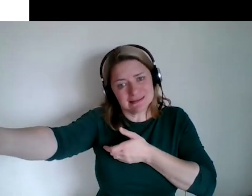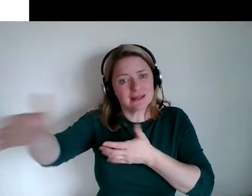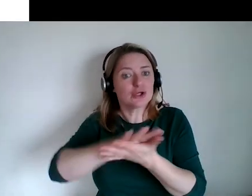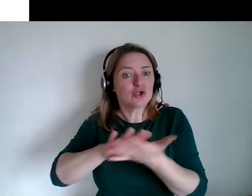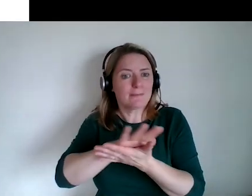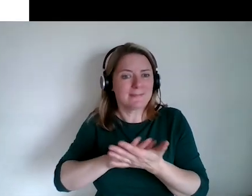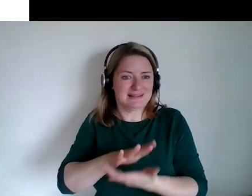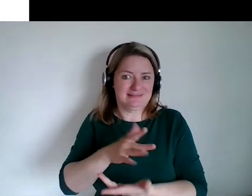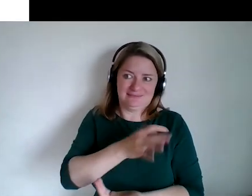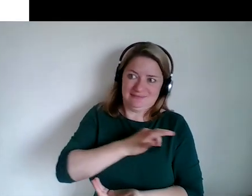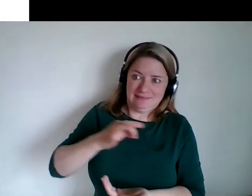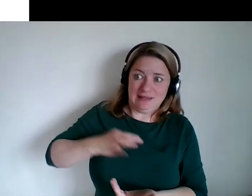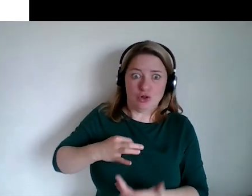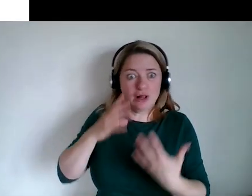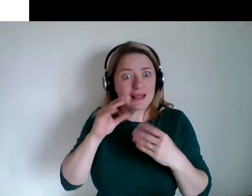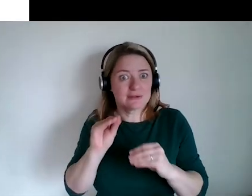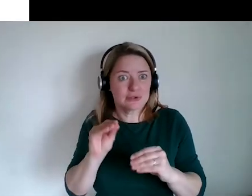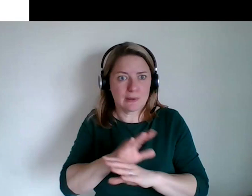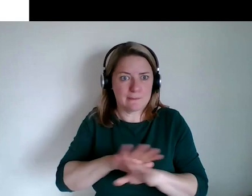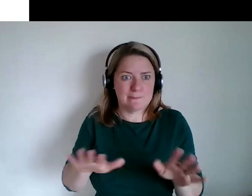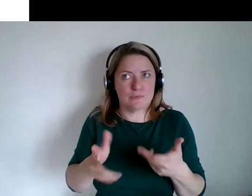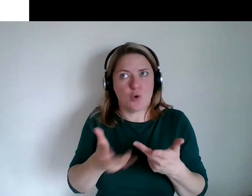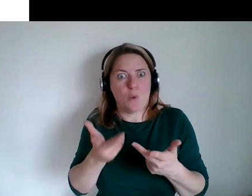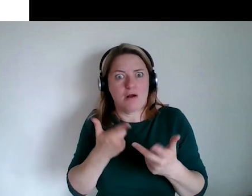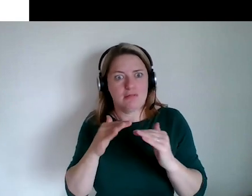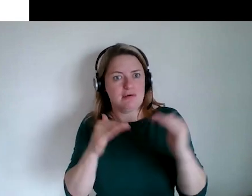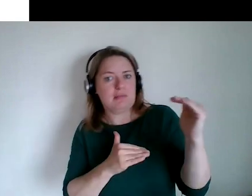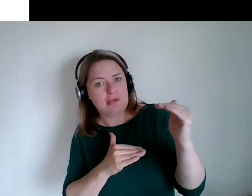no longer the Cinderella discipline.